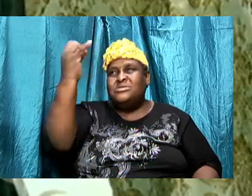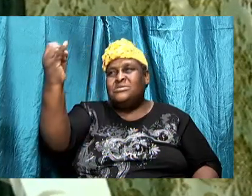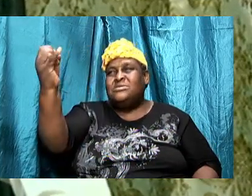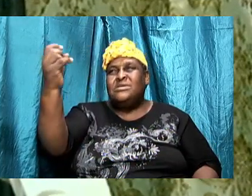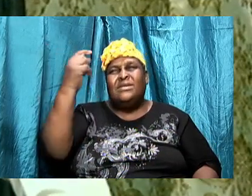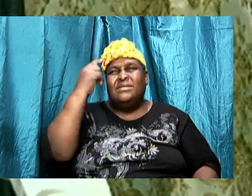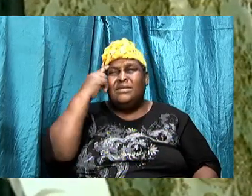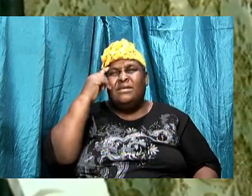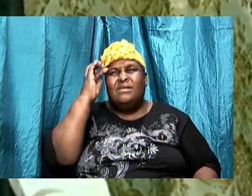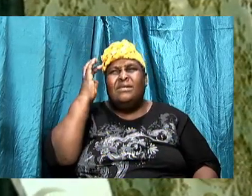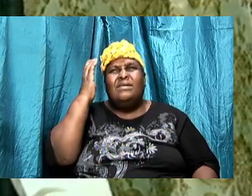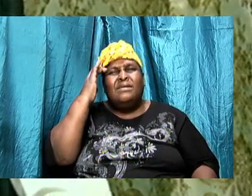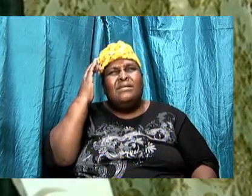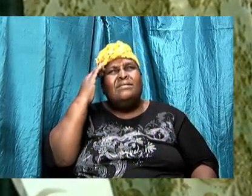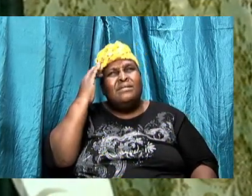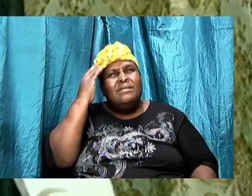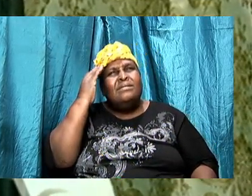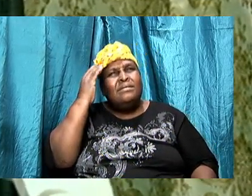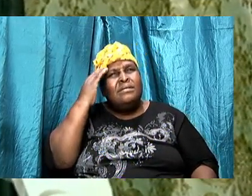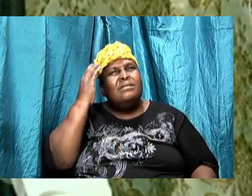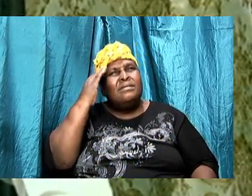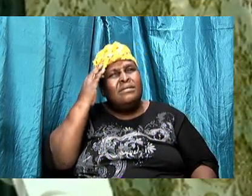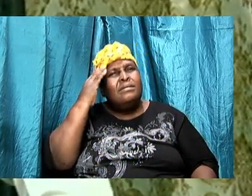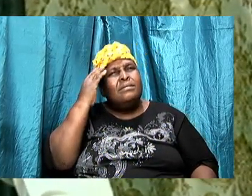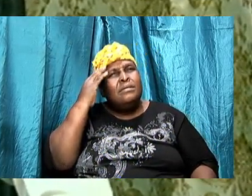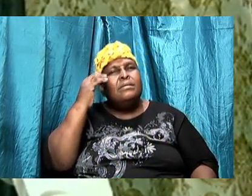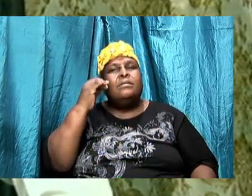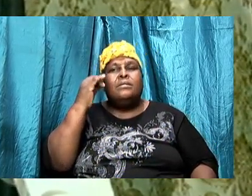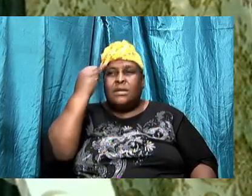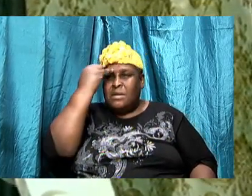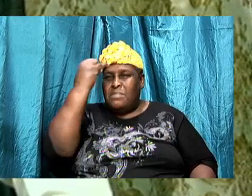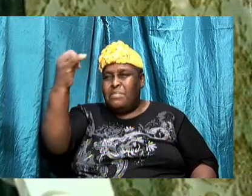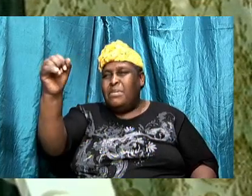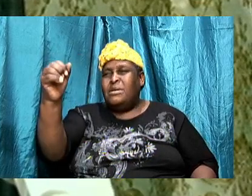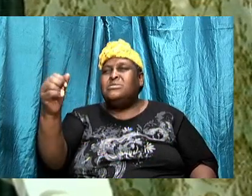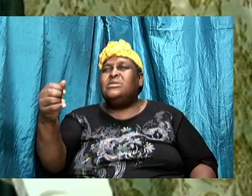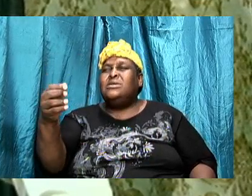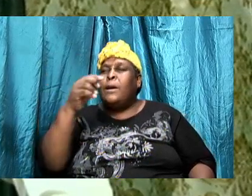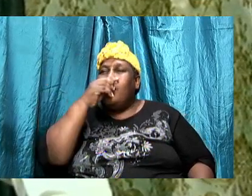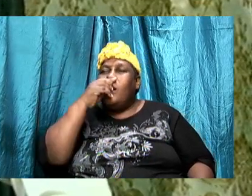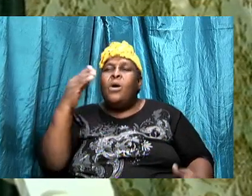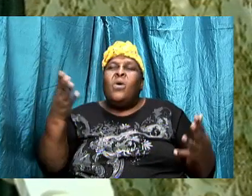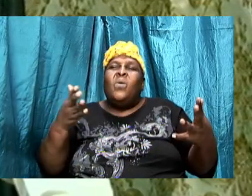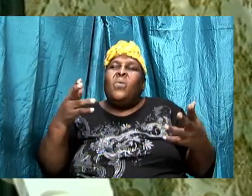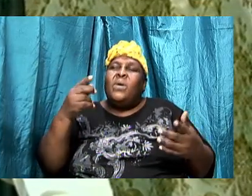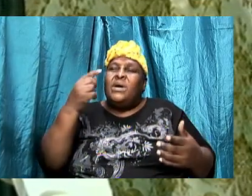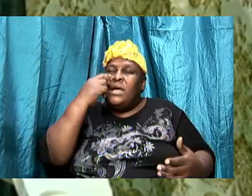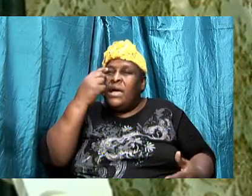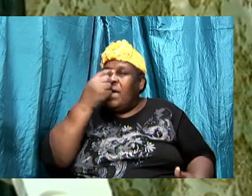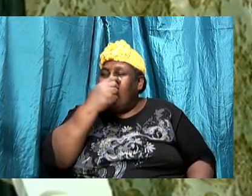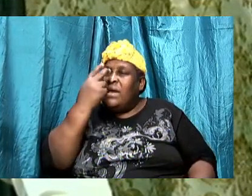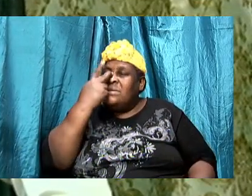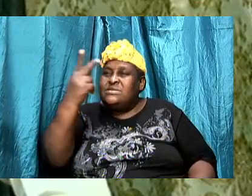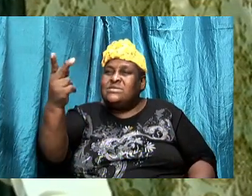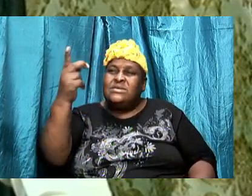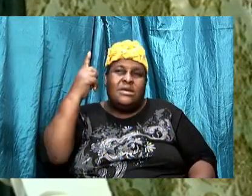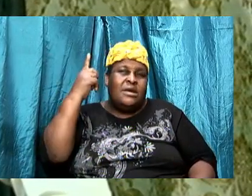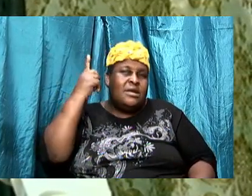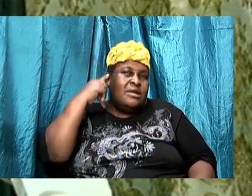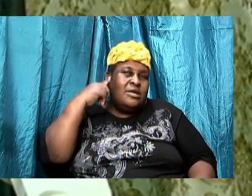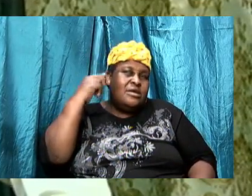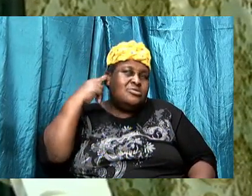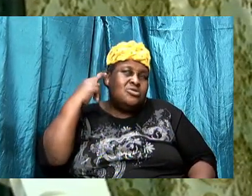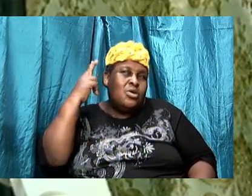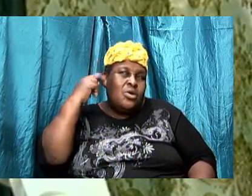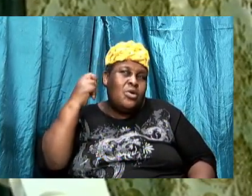and ponder, because our imagination is based upon what our eyes have seen and what our ears have heard. And so we can't